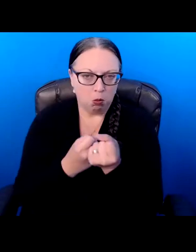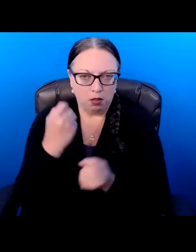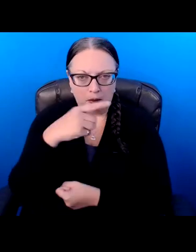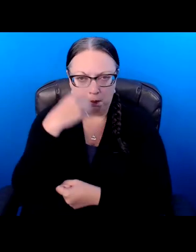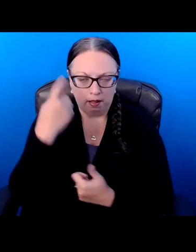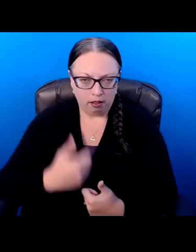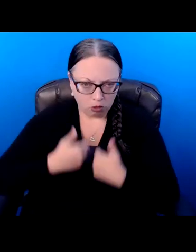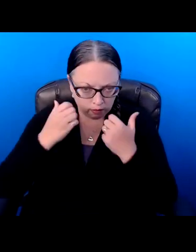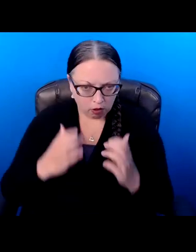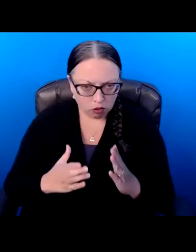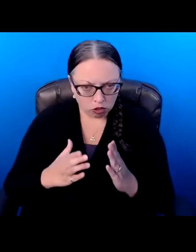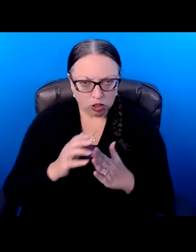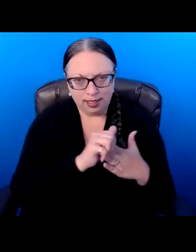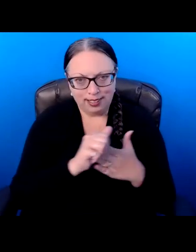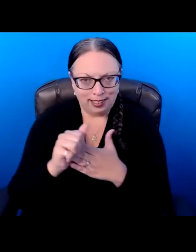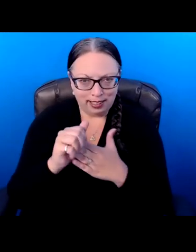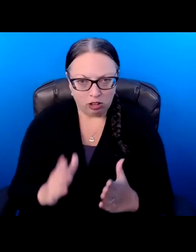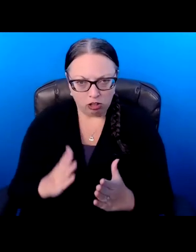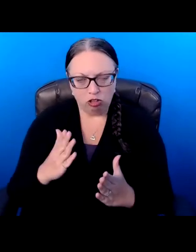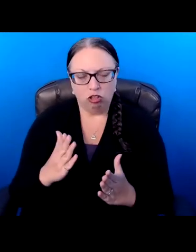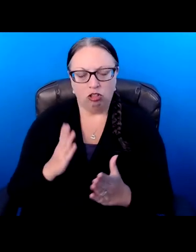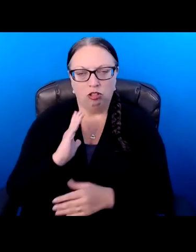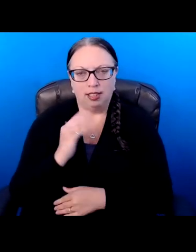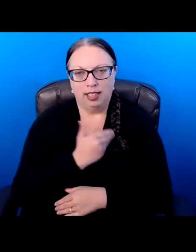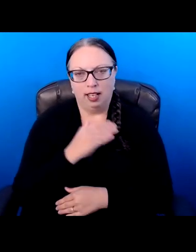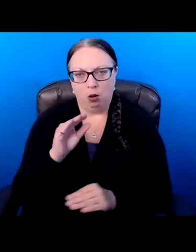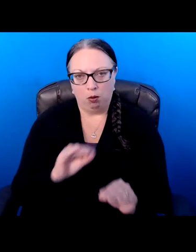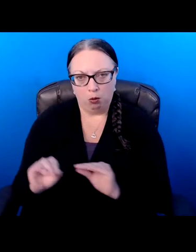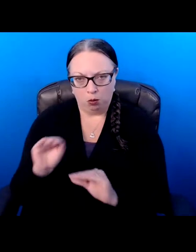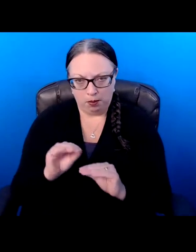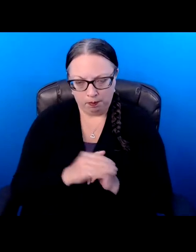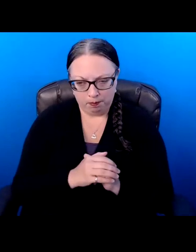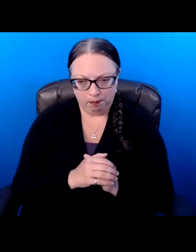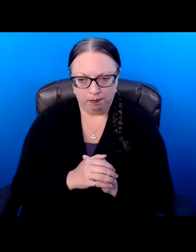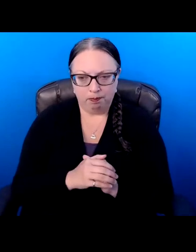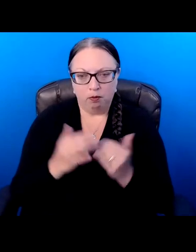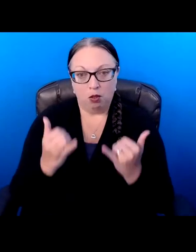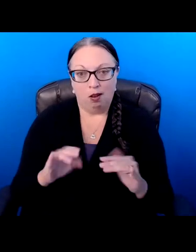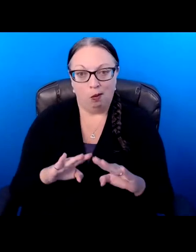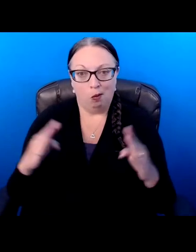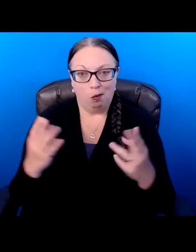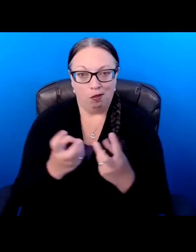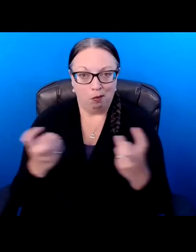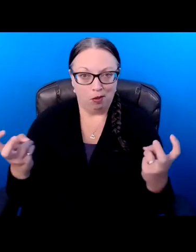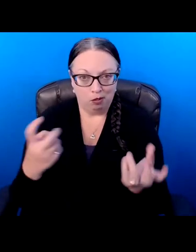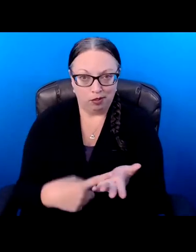survivors as leaders in our movement. So with that transition, we are opening up our panel